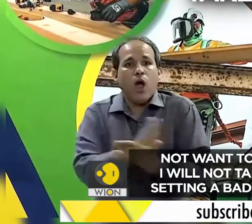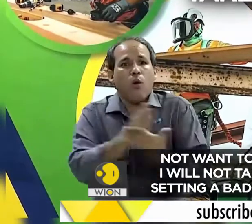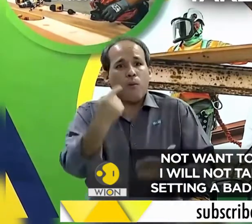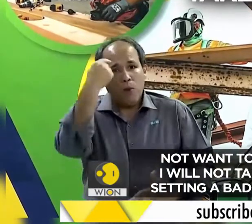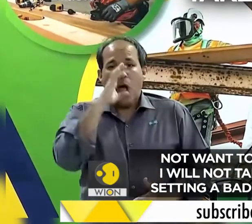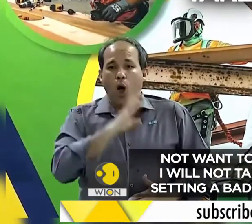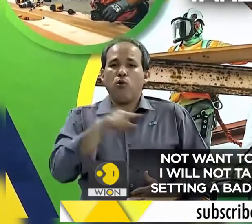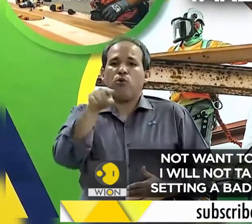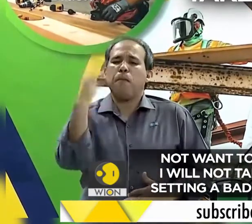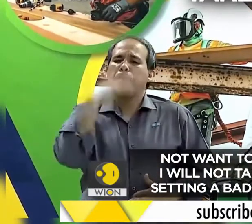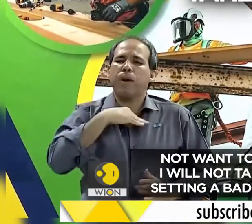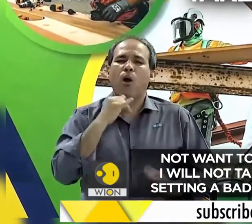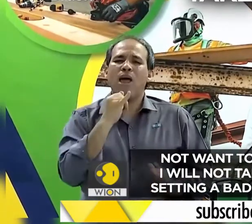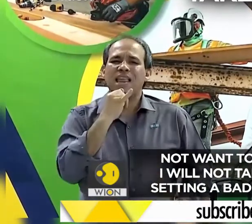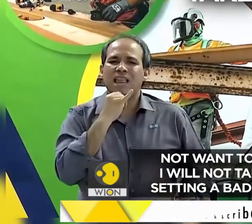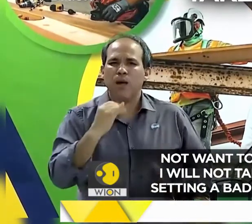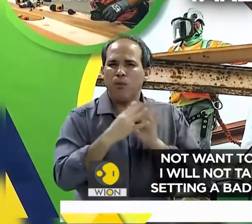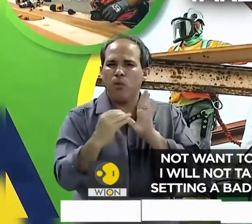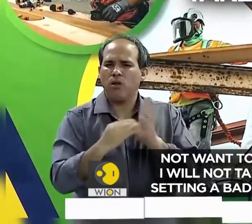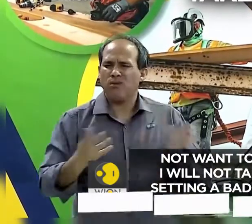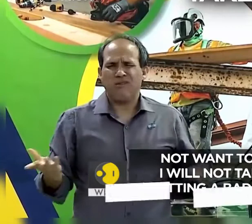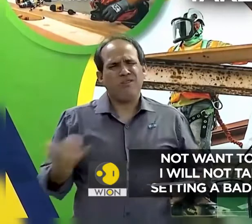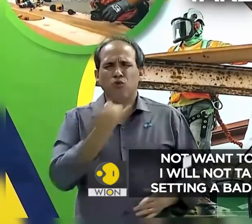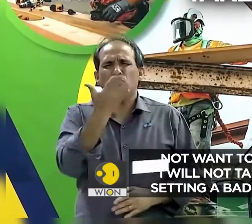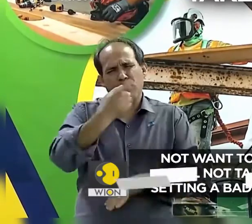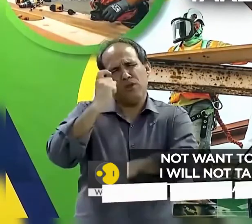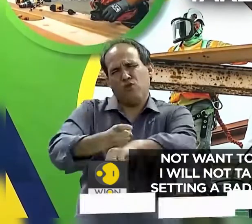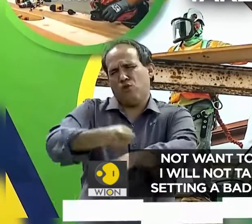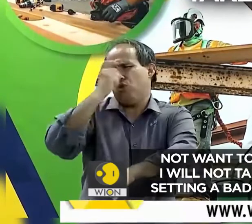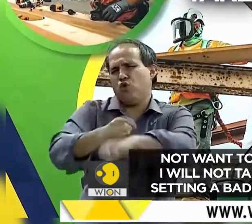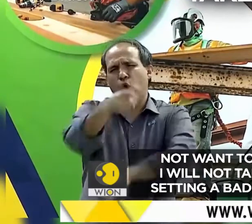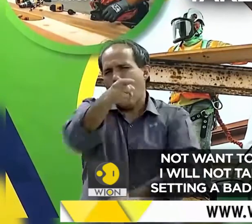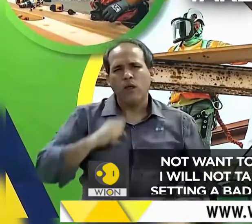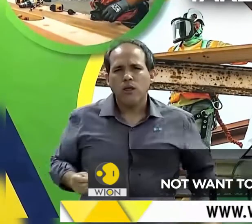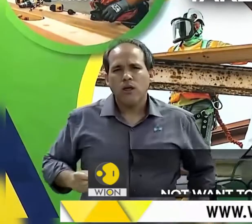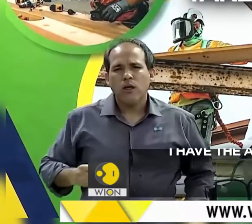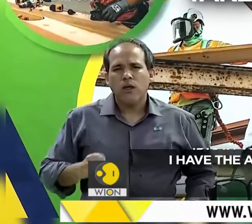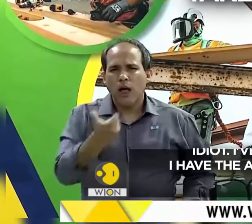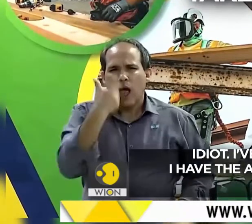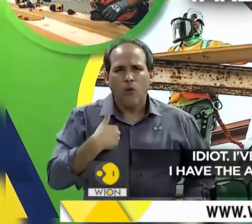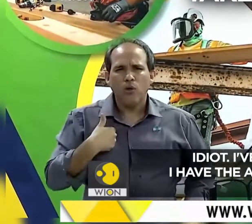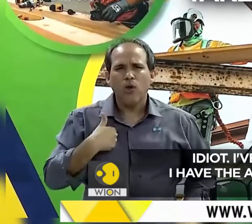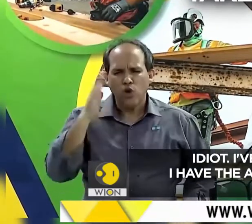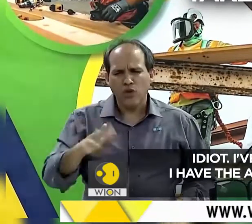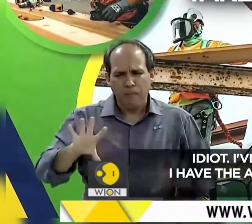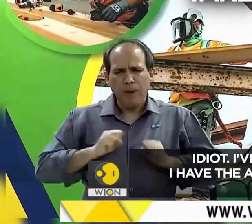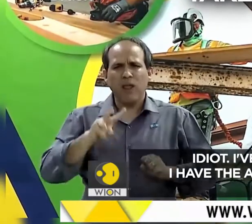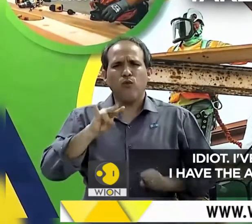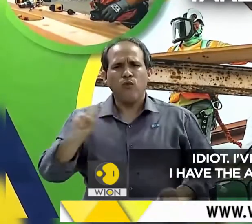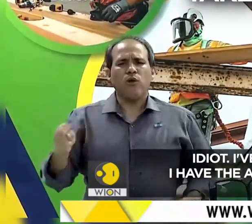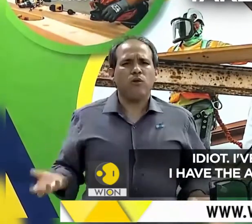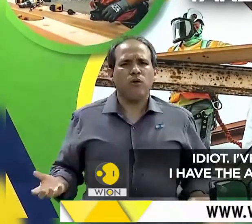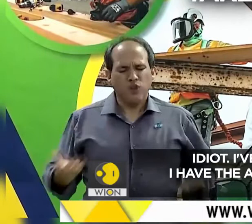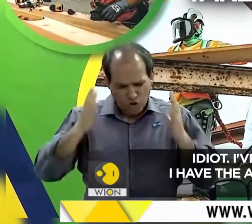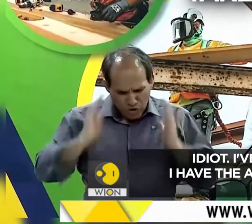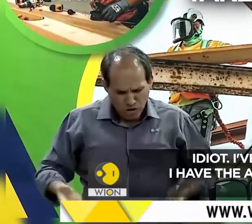have to. I will not take it. Some people say I'm setting a bad example. They say I'm an idiot. I've already had the